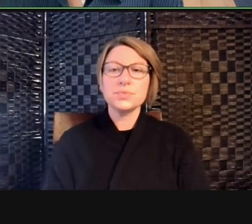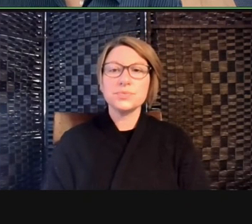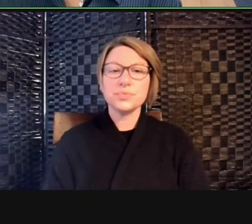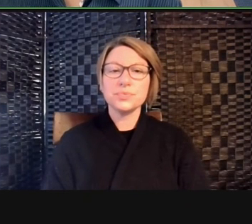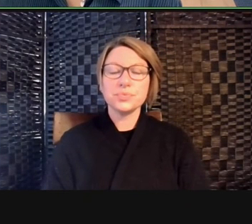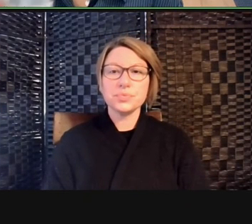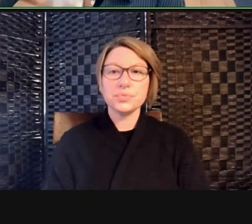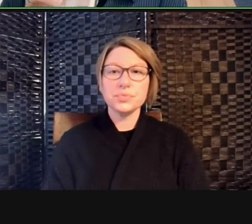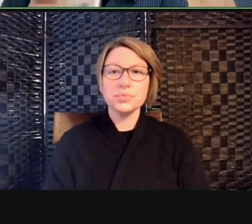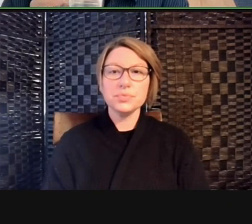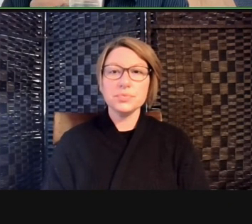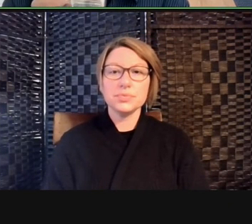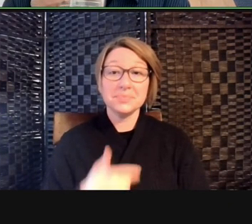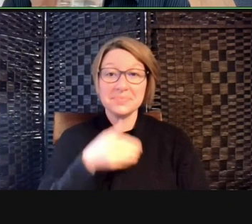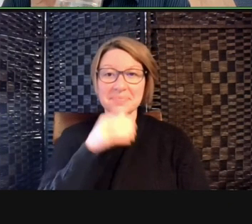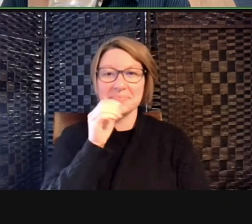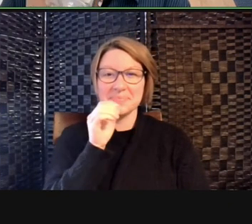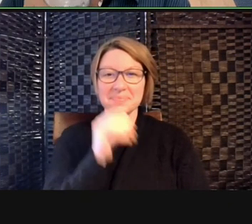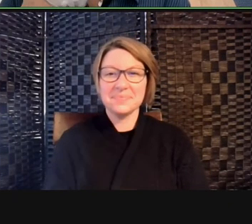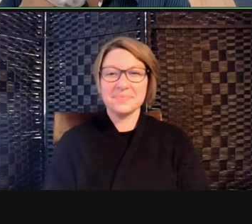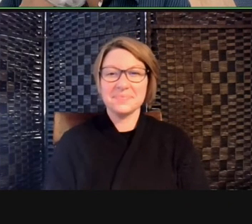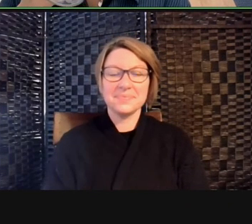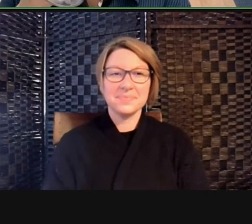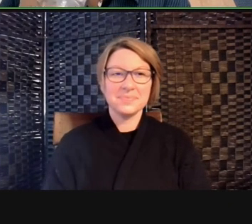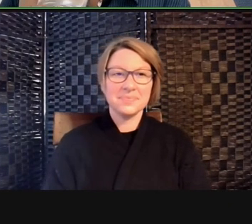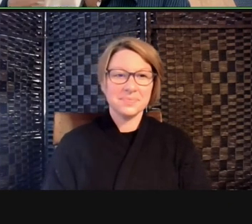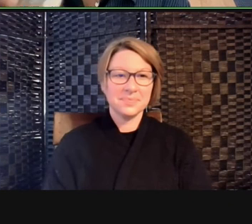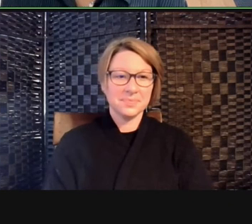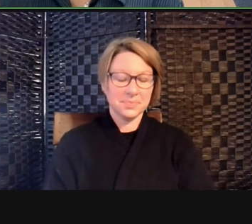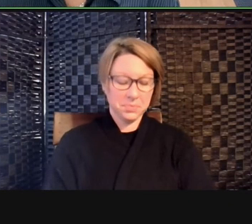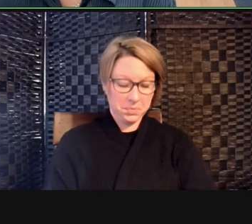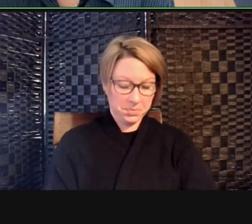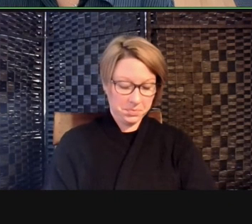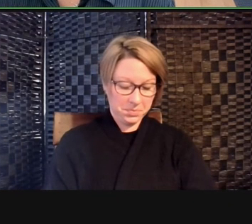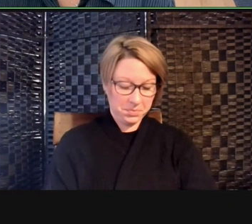So let me take a sip of water, please.